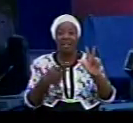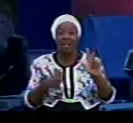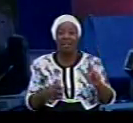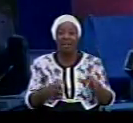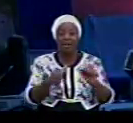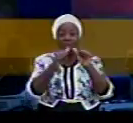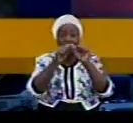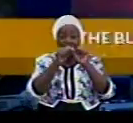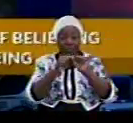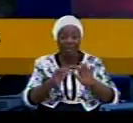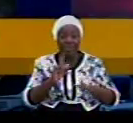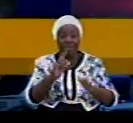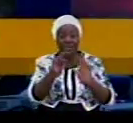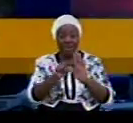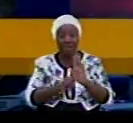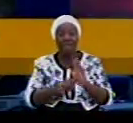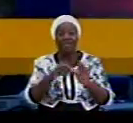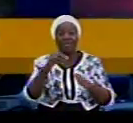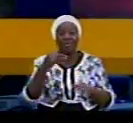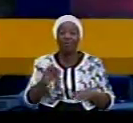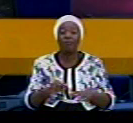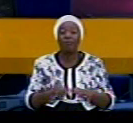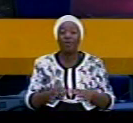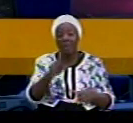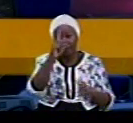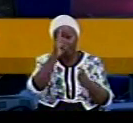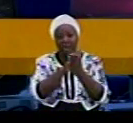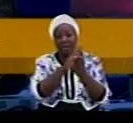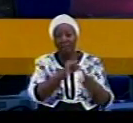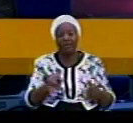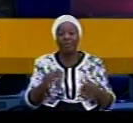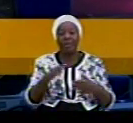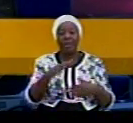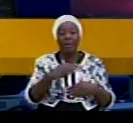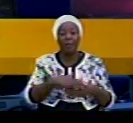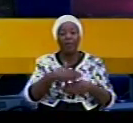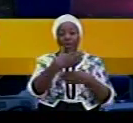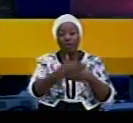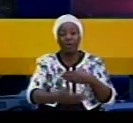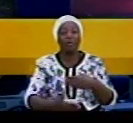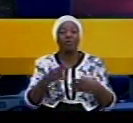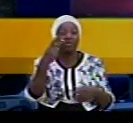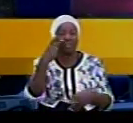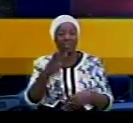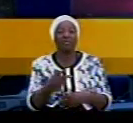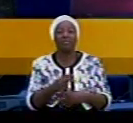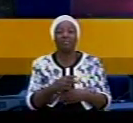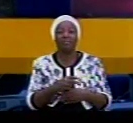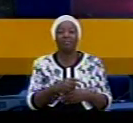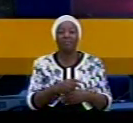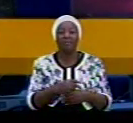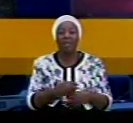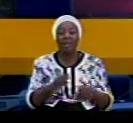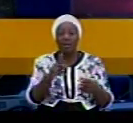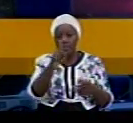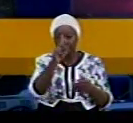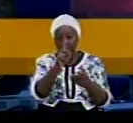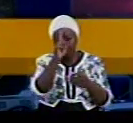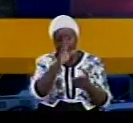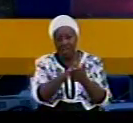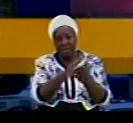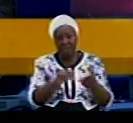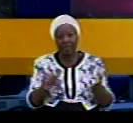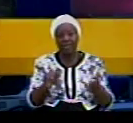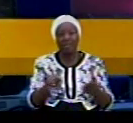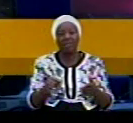blessedness of believing beyond seeing. Believing